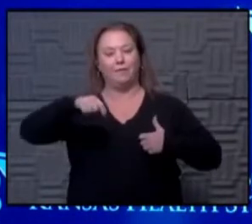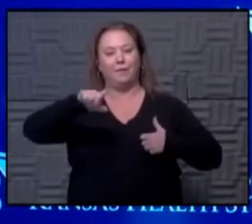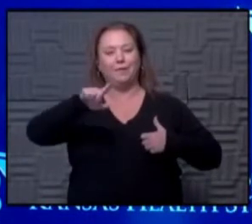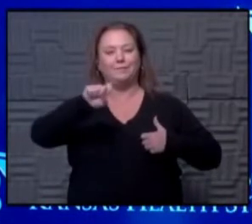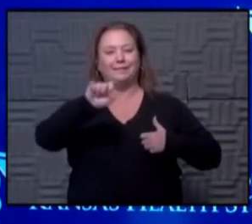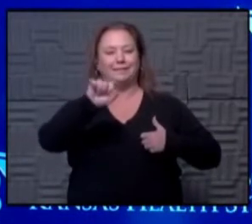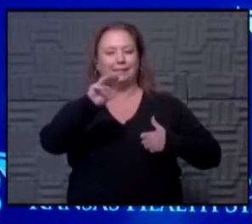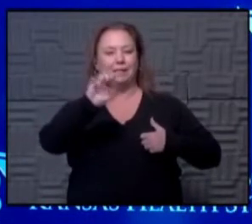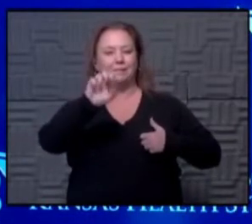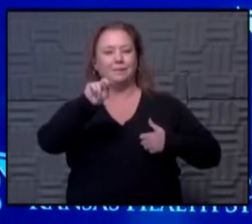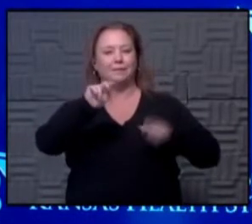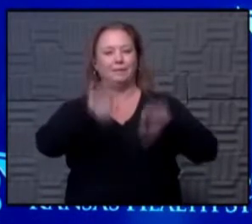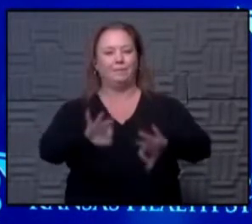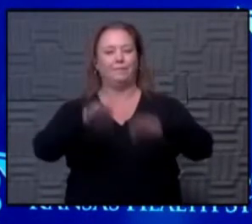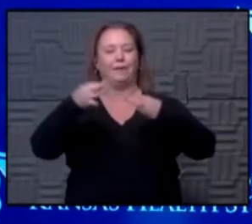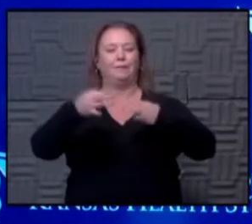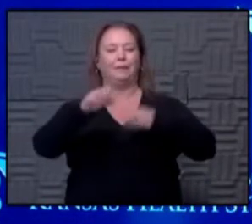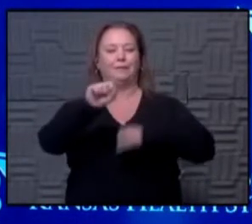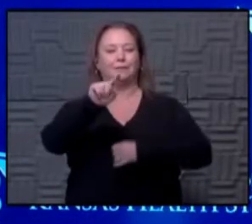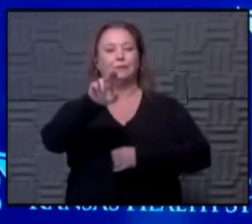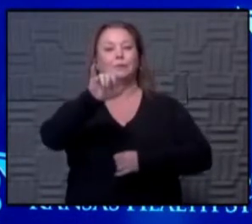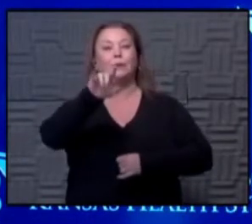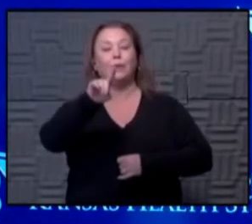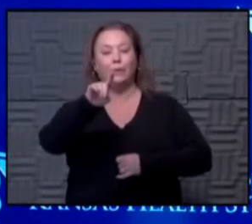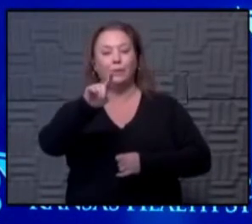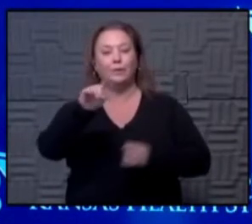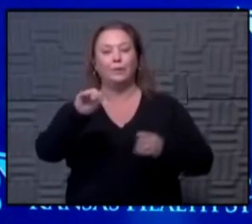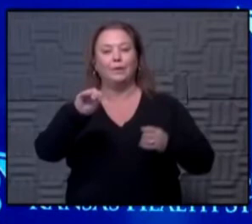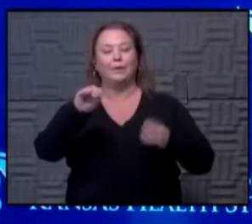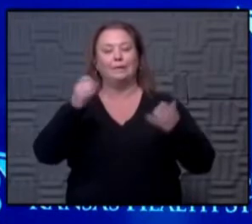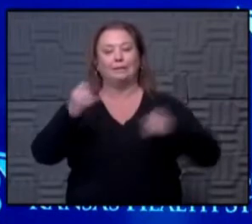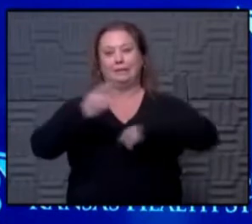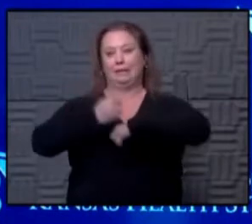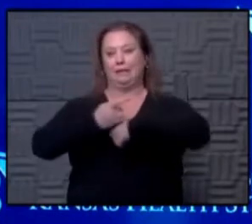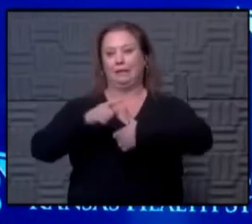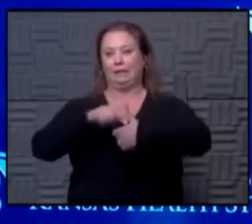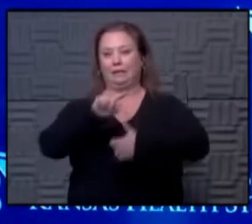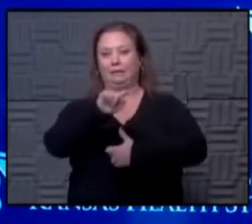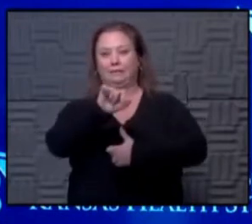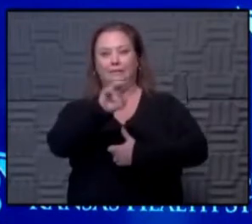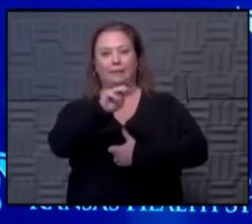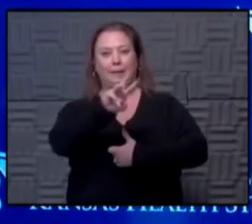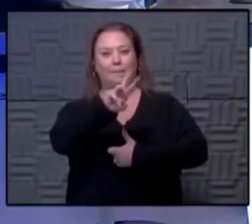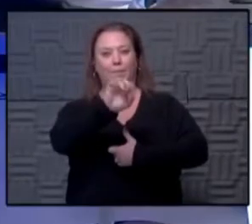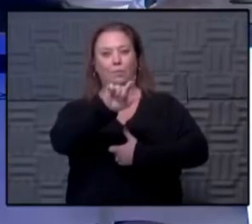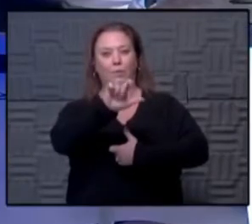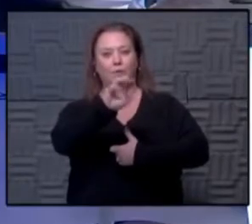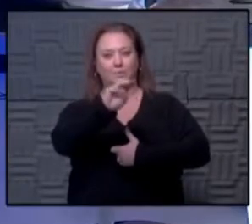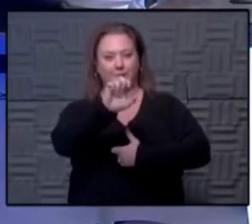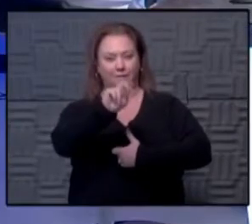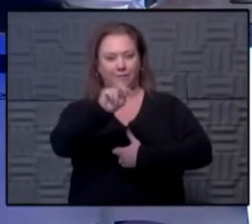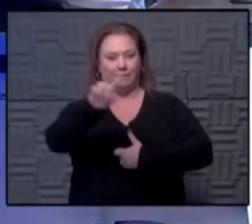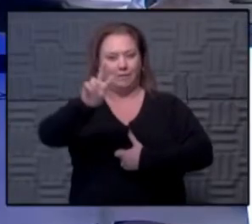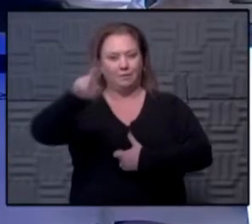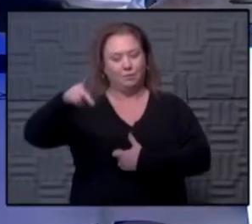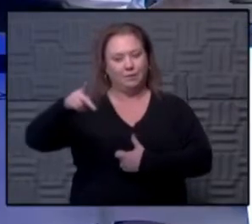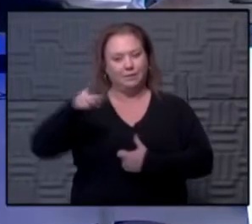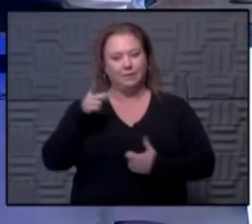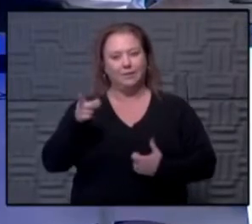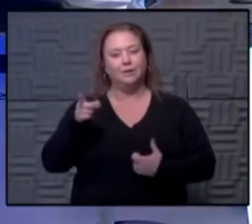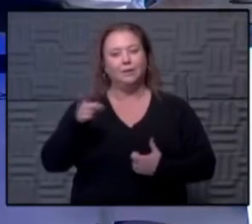Simons Jr. Family Broadcast Studio. With me today here in the studio is Tim Williamson, our Vice President